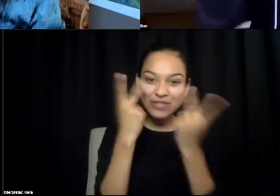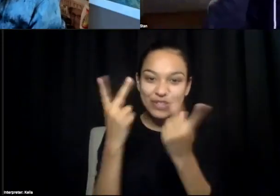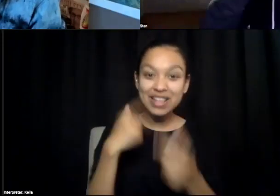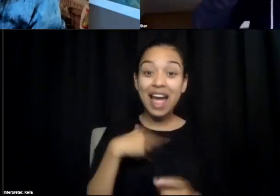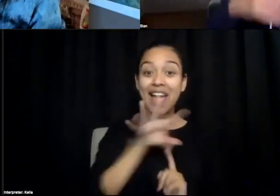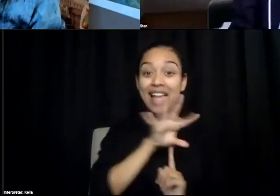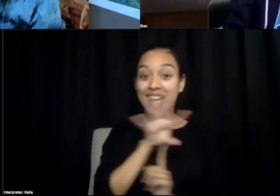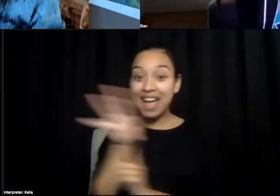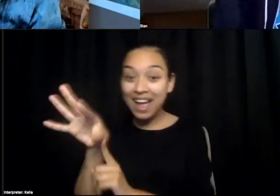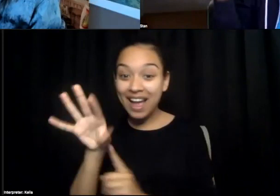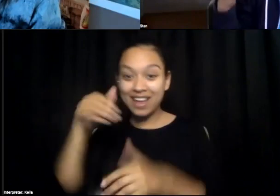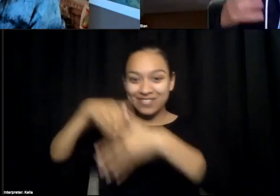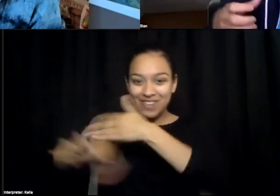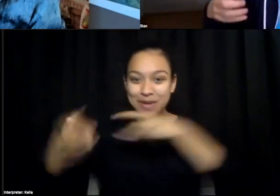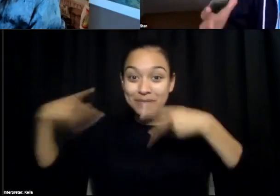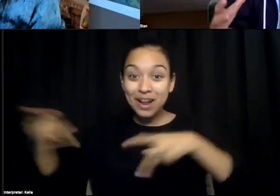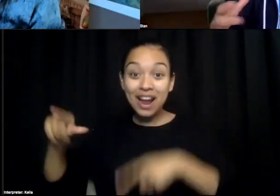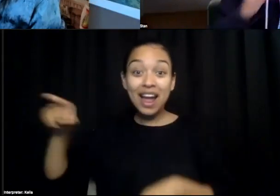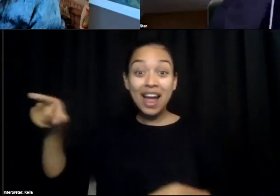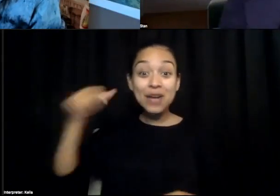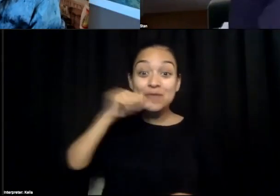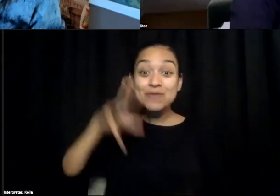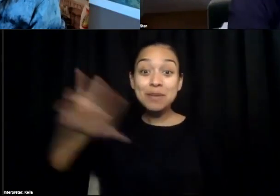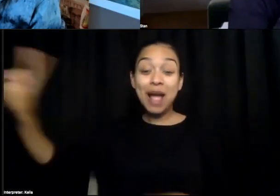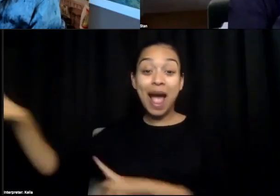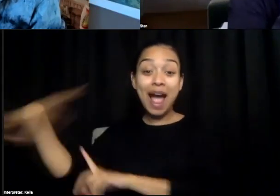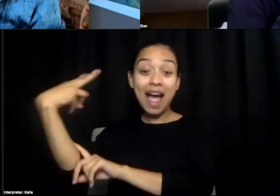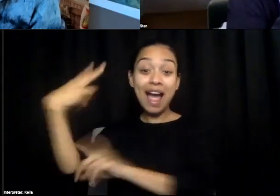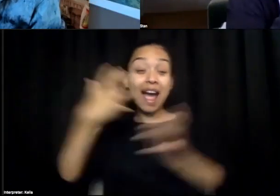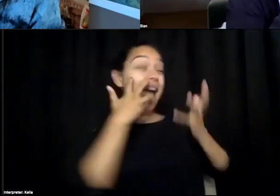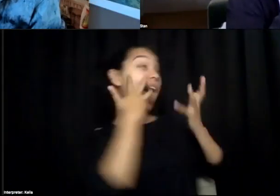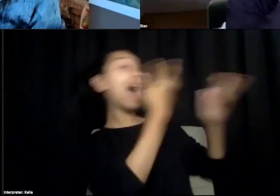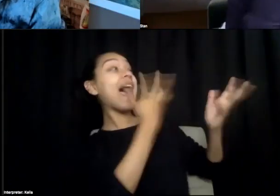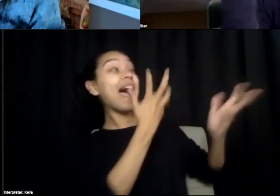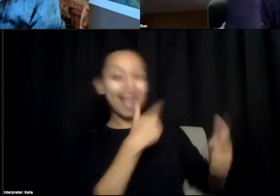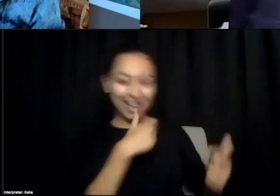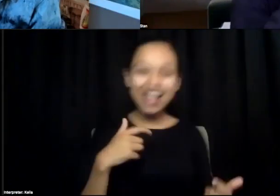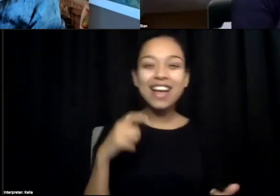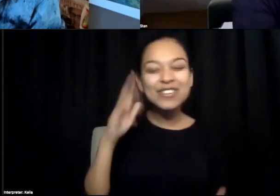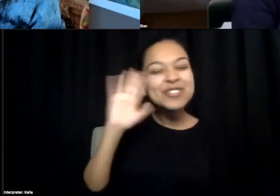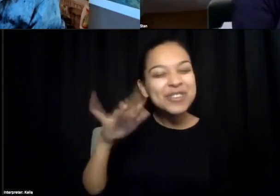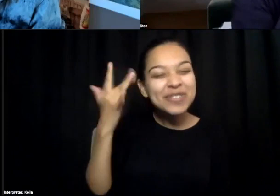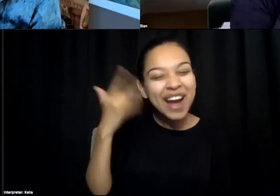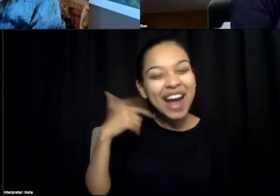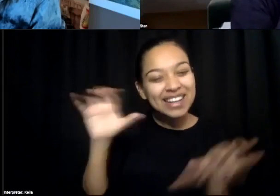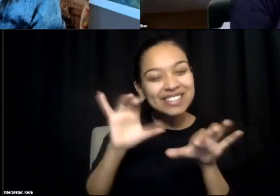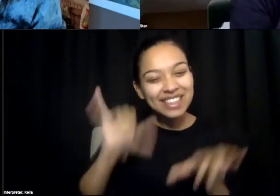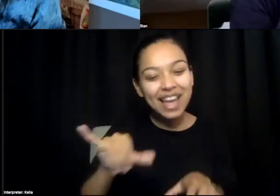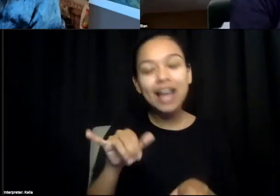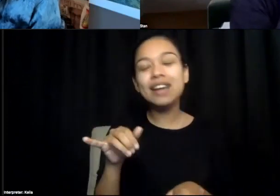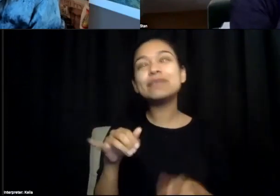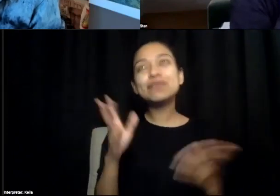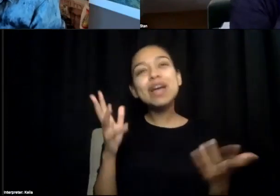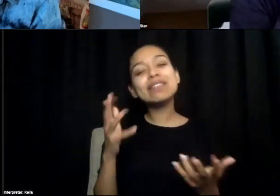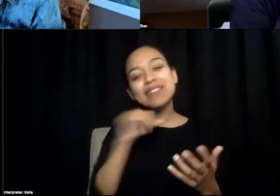party. She turns around and she just screams, no. And you know why I did it? Not to get sad, but a year ago, my mother passed. Oh,